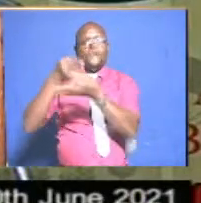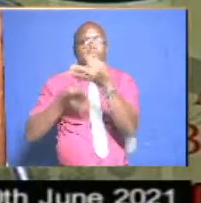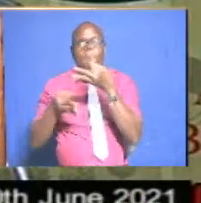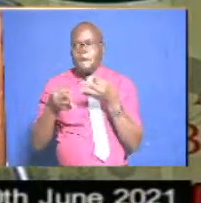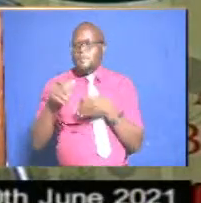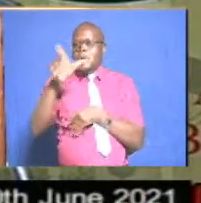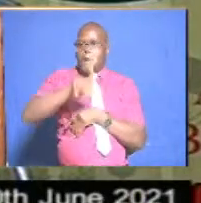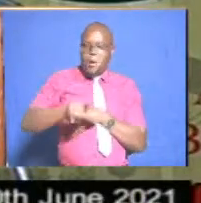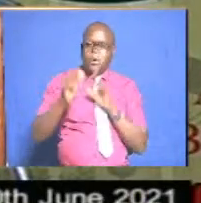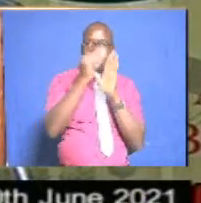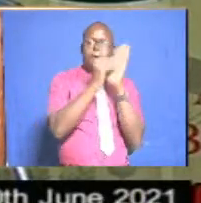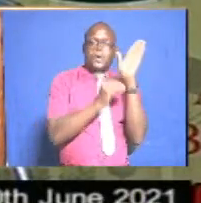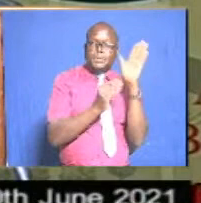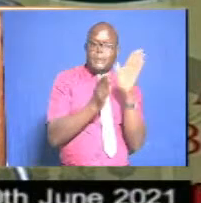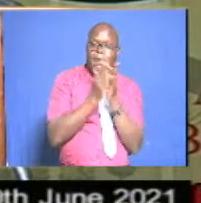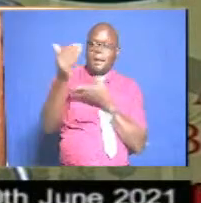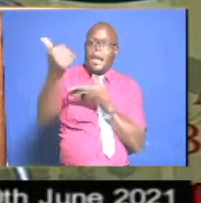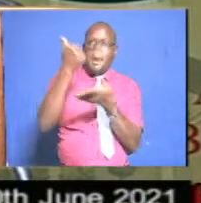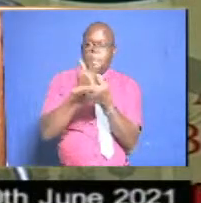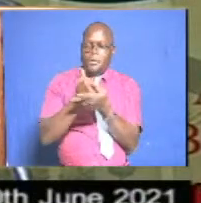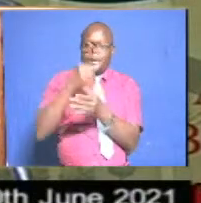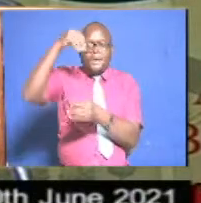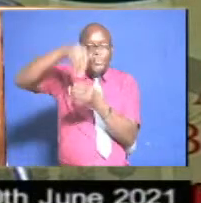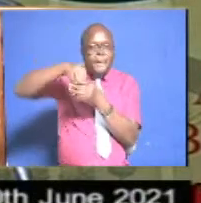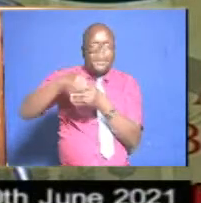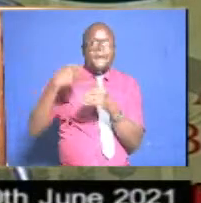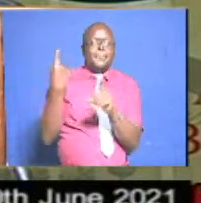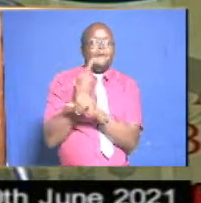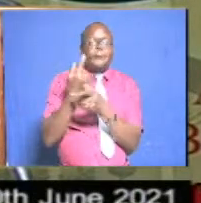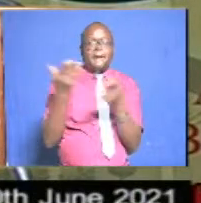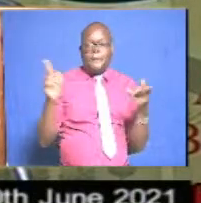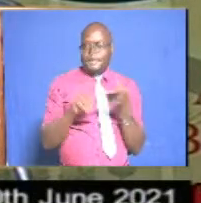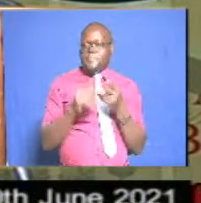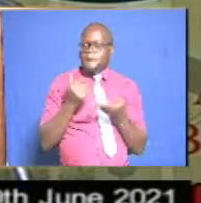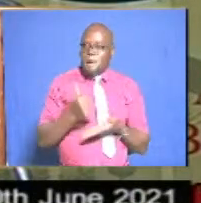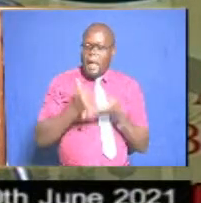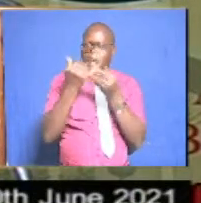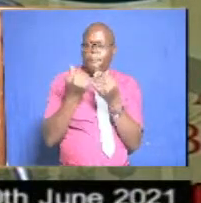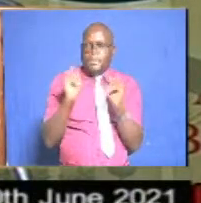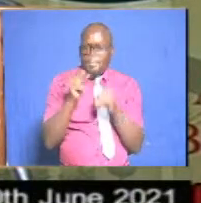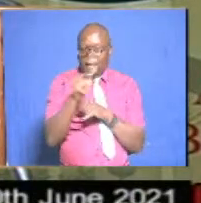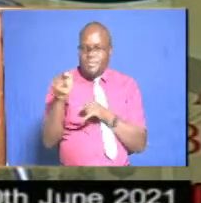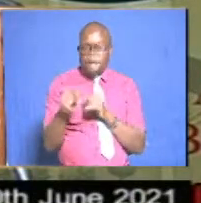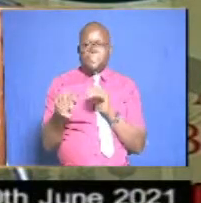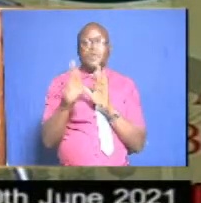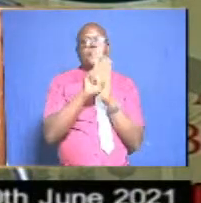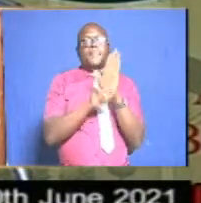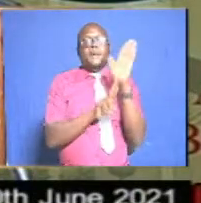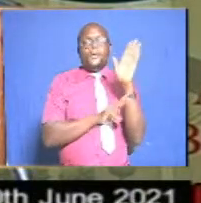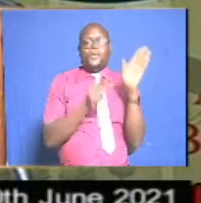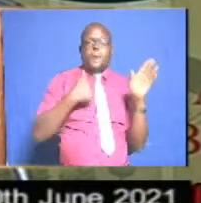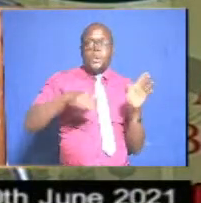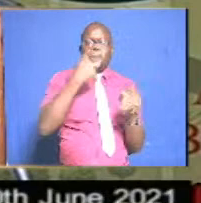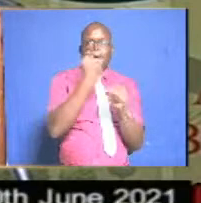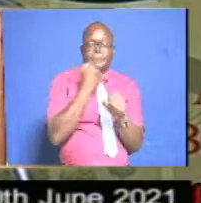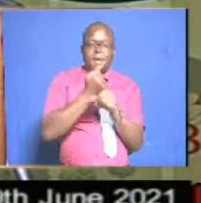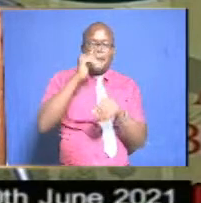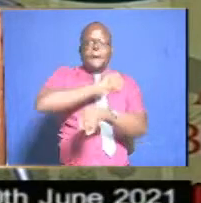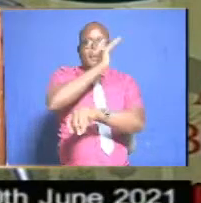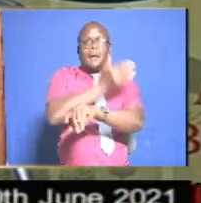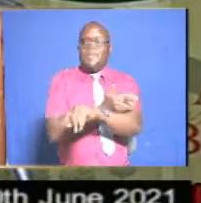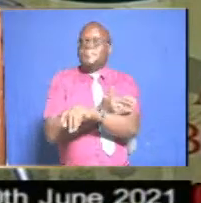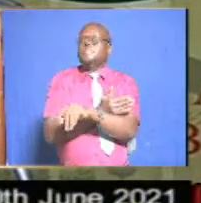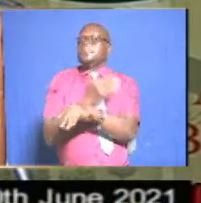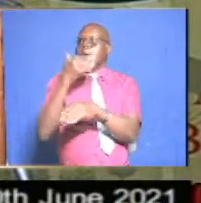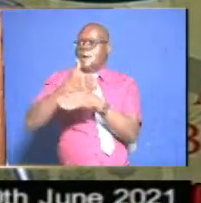local content and employment quotas, among others. For smooth implementation of the regulations, we have conducted capacity building in